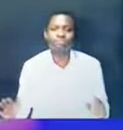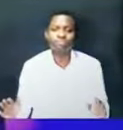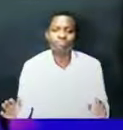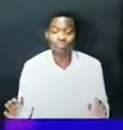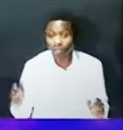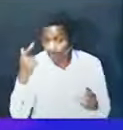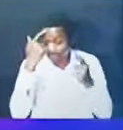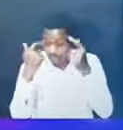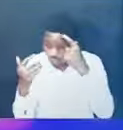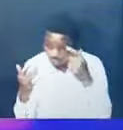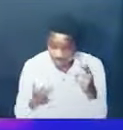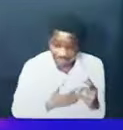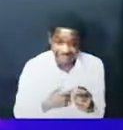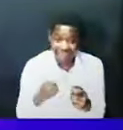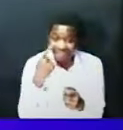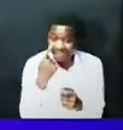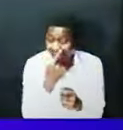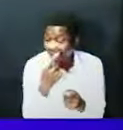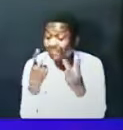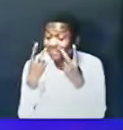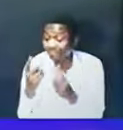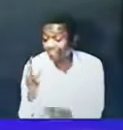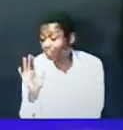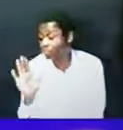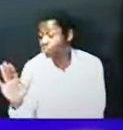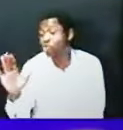my eyes have seen your